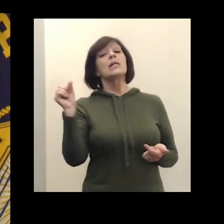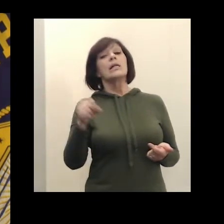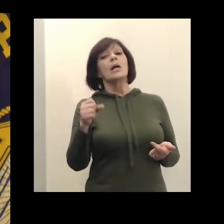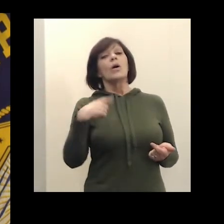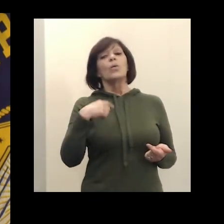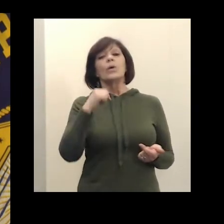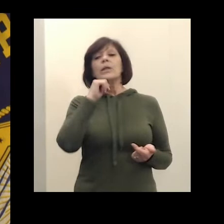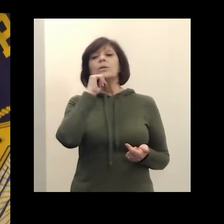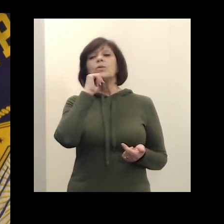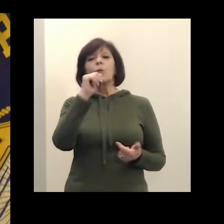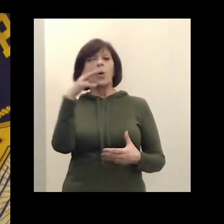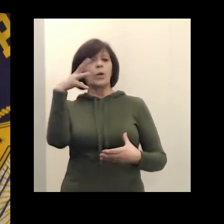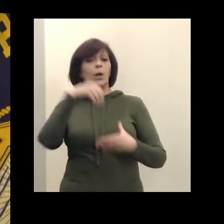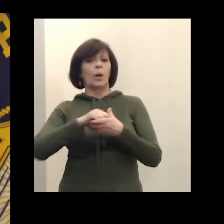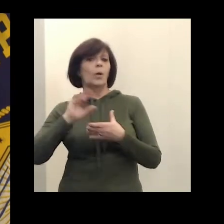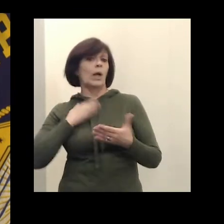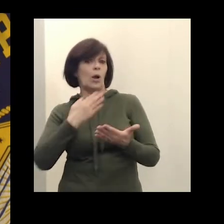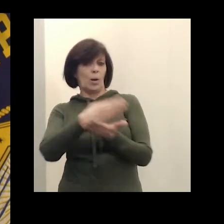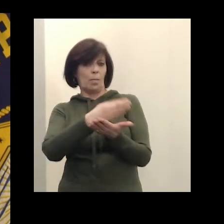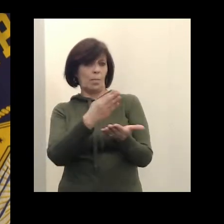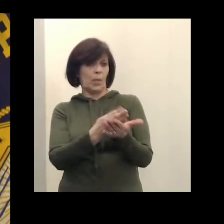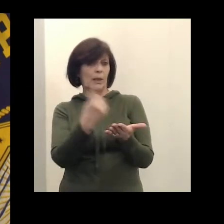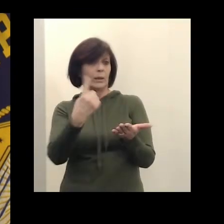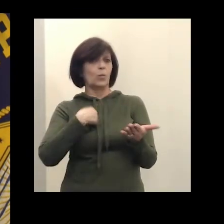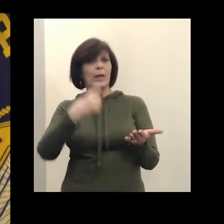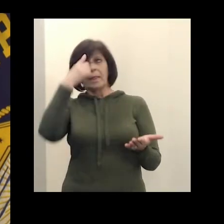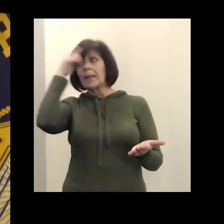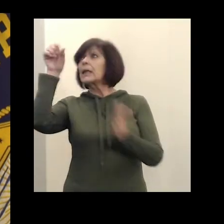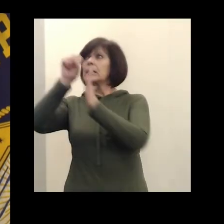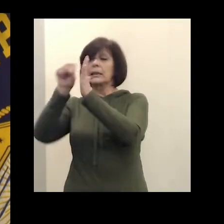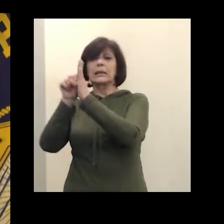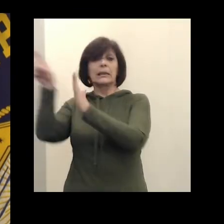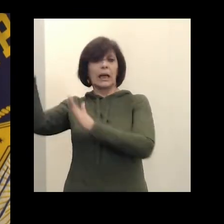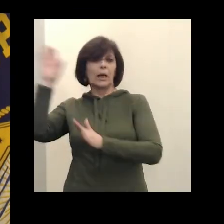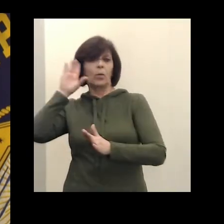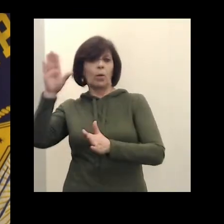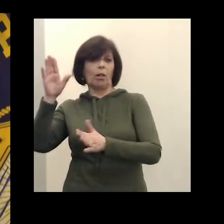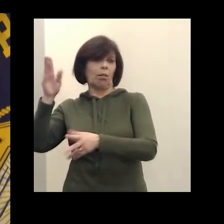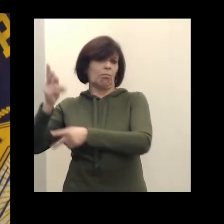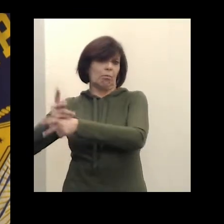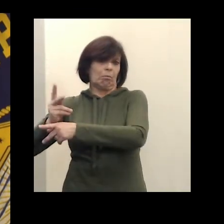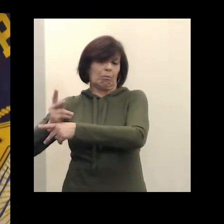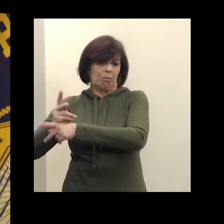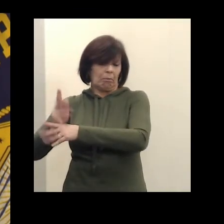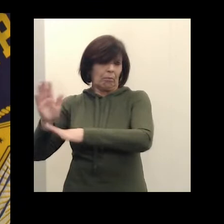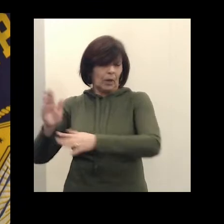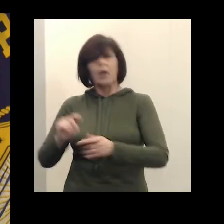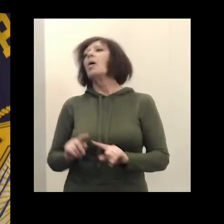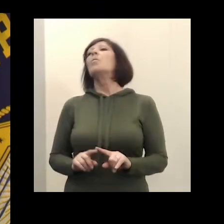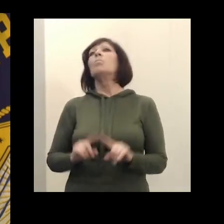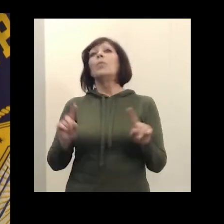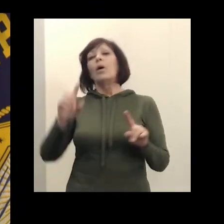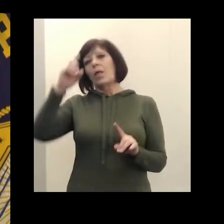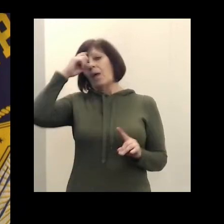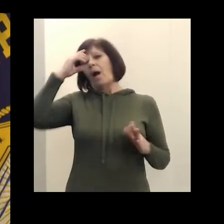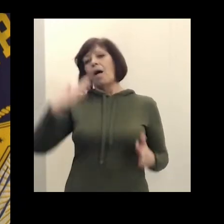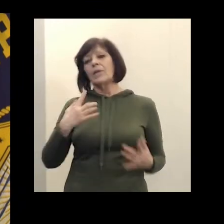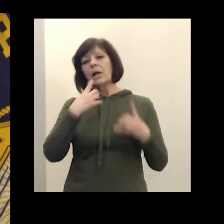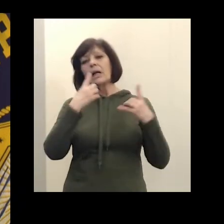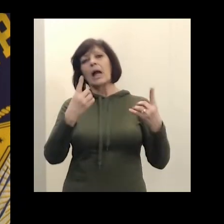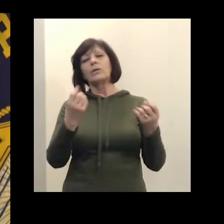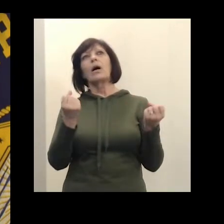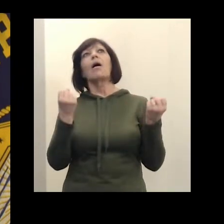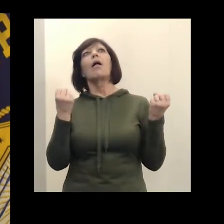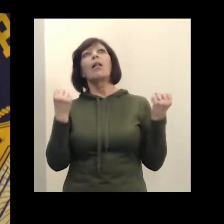in our budget anything that we think the state might do. We don't have that knowledge. So the governor announced a lot of big